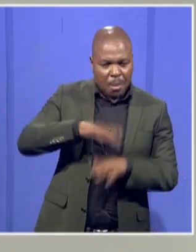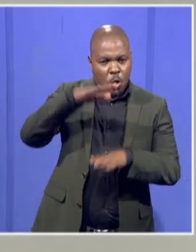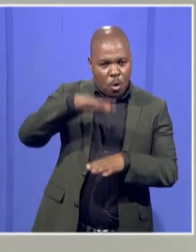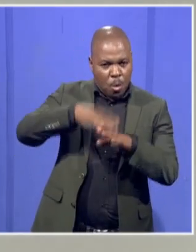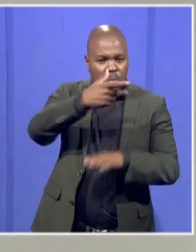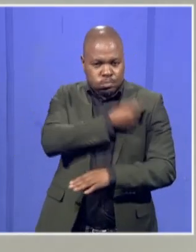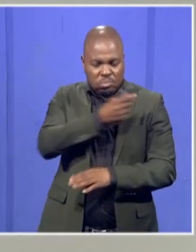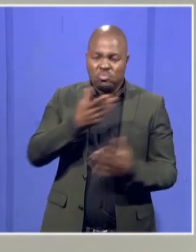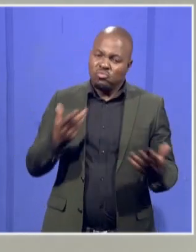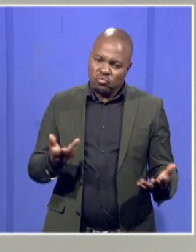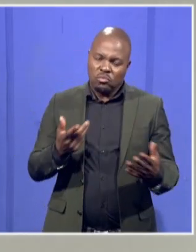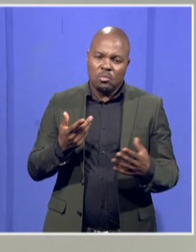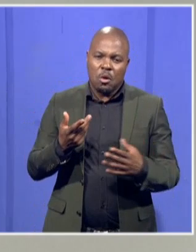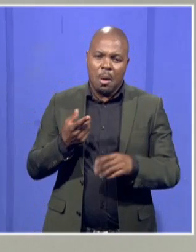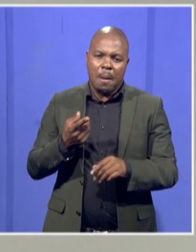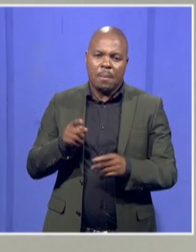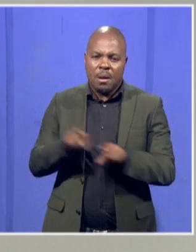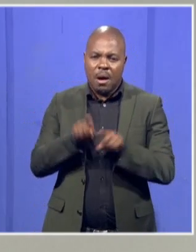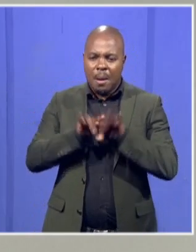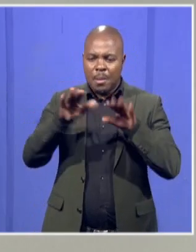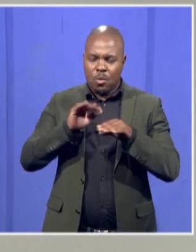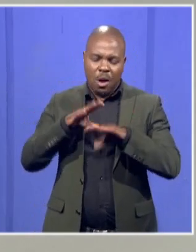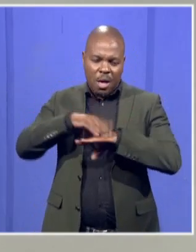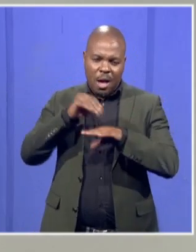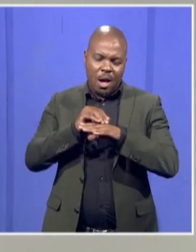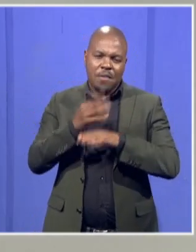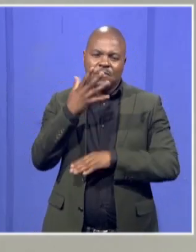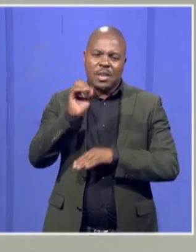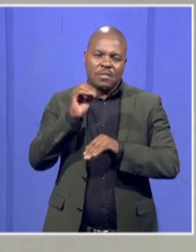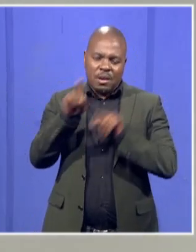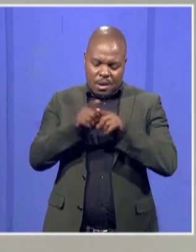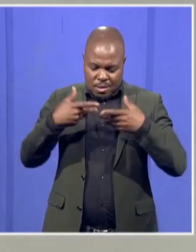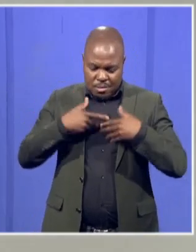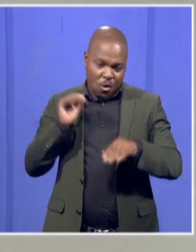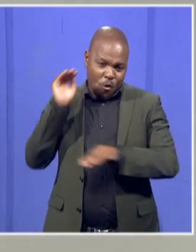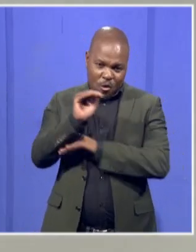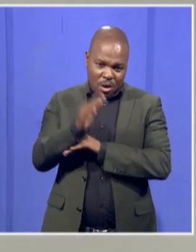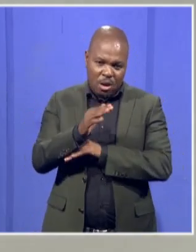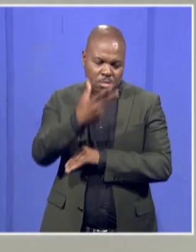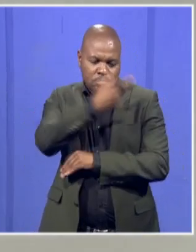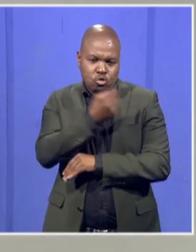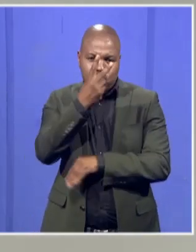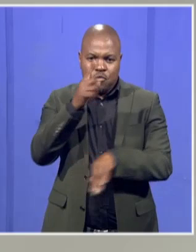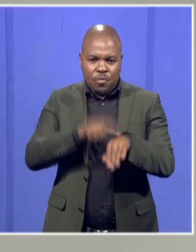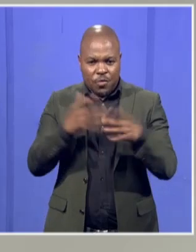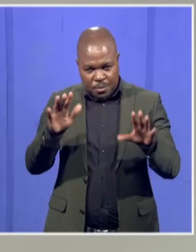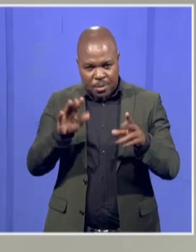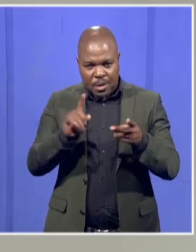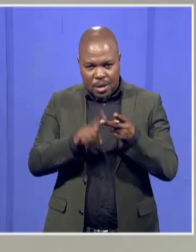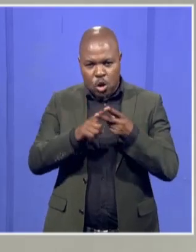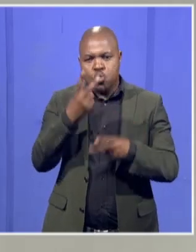So there's just been people of my age, 50 years and above, who have had 2 doses of a vaccine, must get